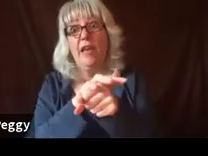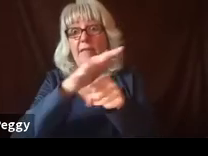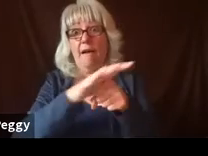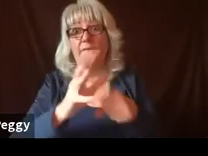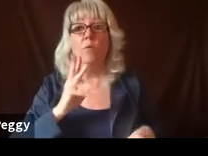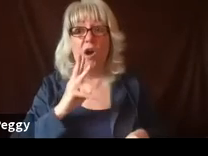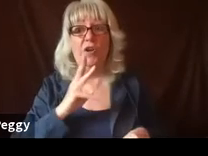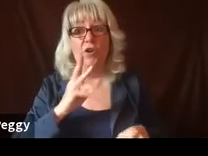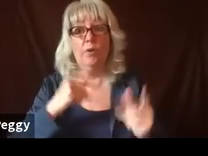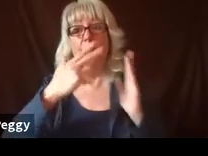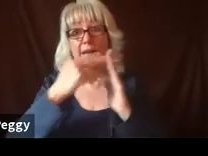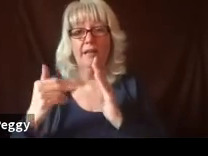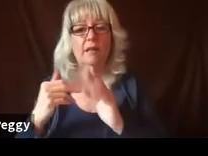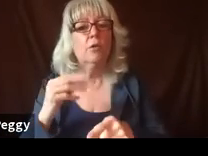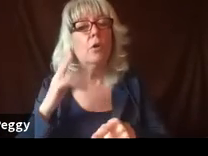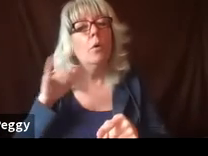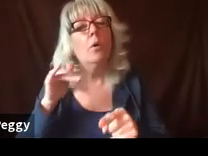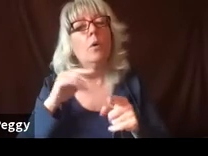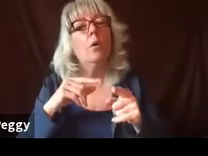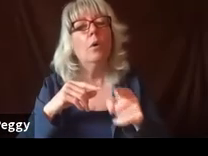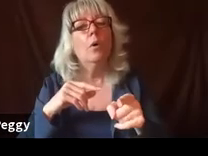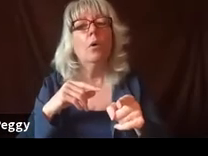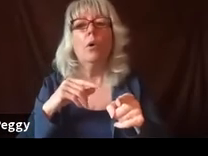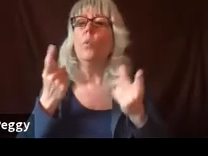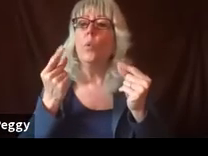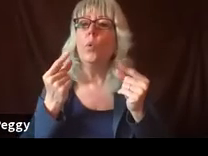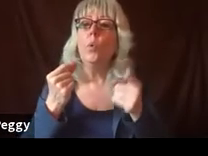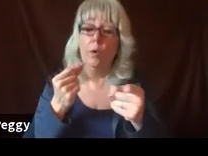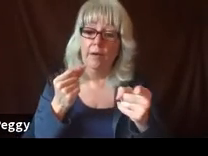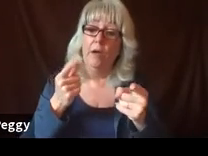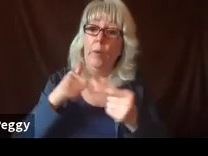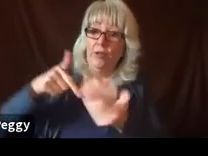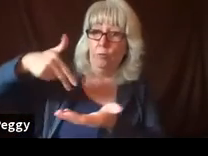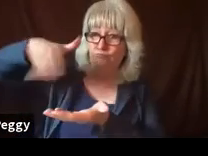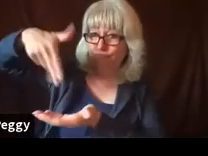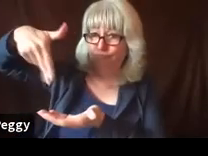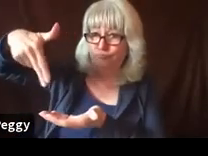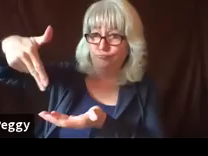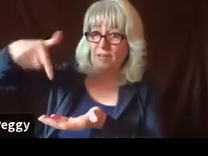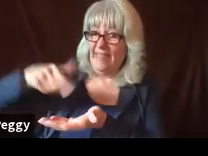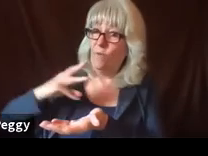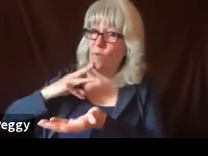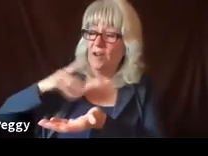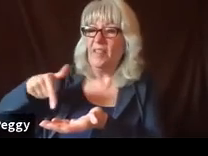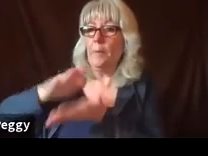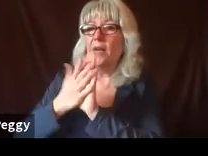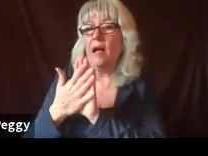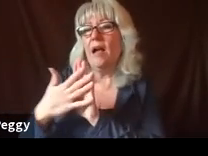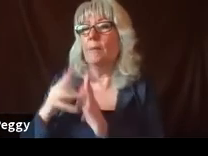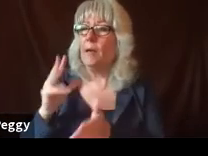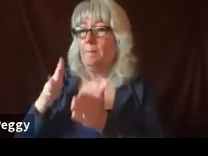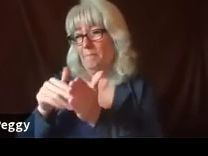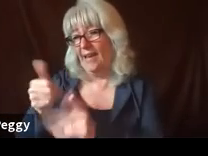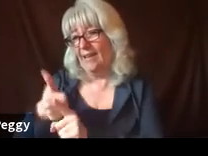to, as you paint, you're basically making weak paint in the water tub. So you want to have a lot of water there,